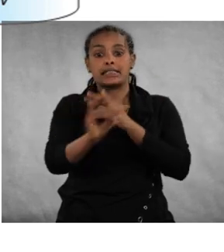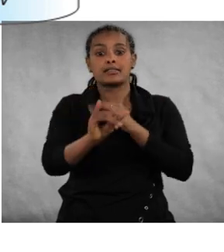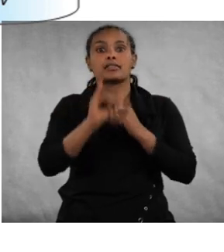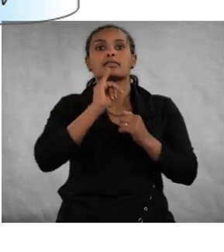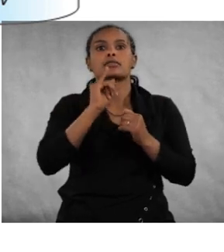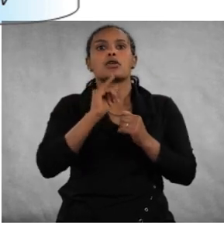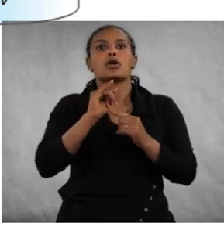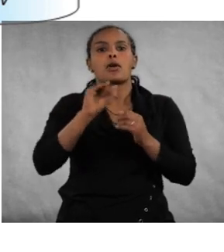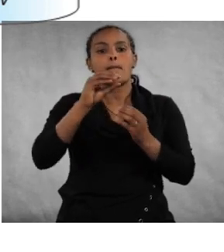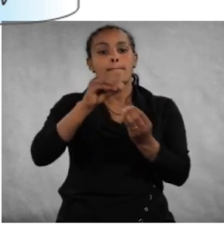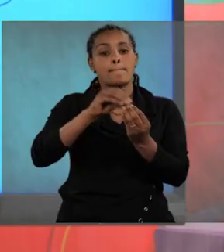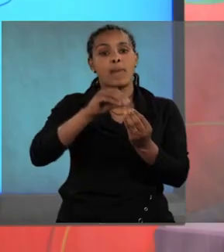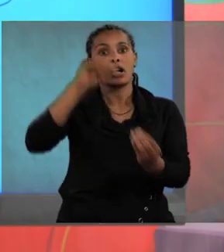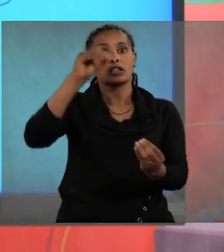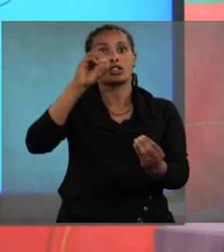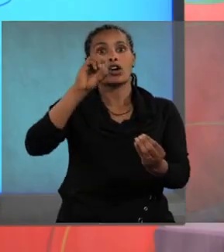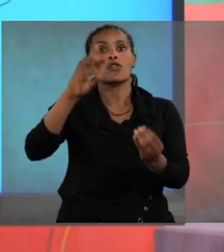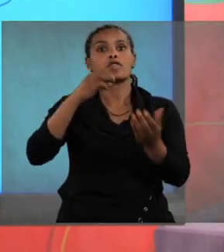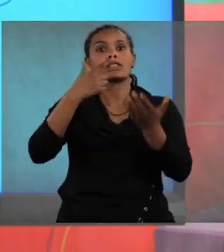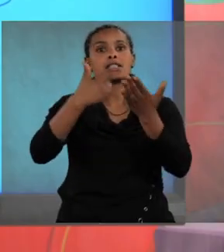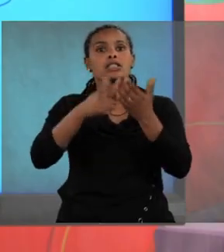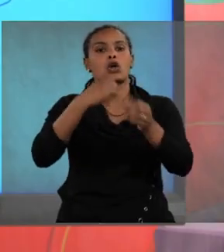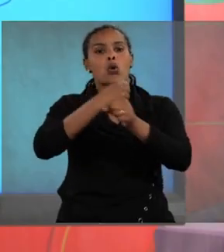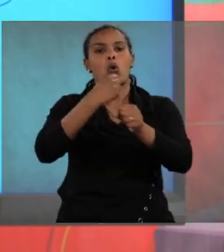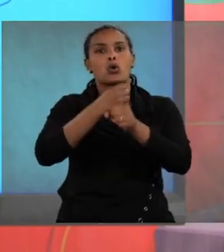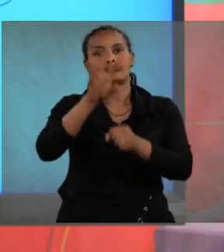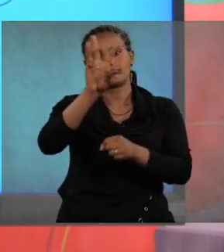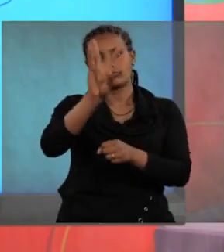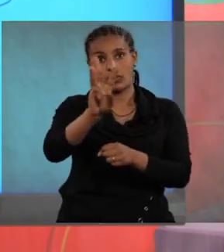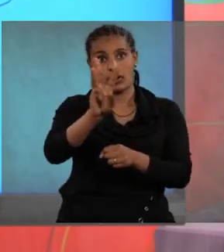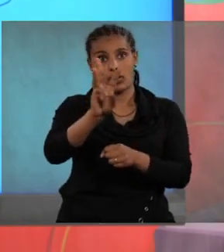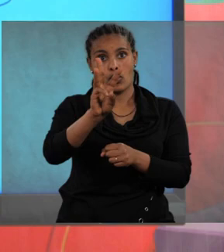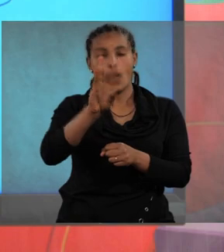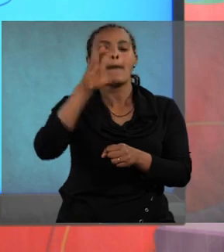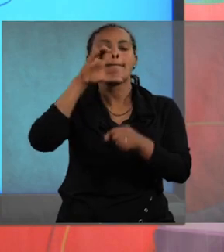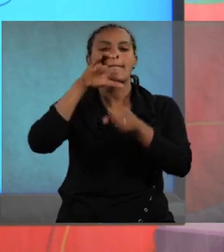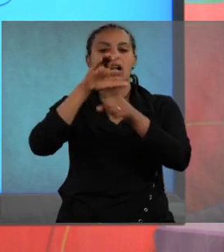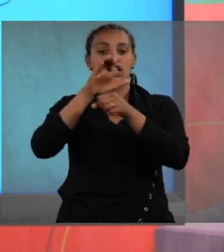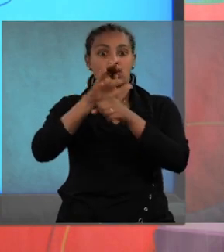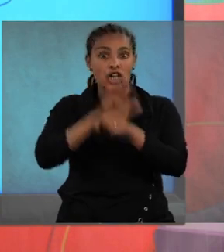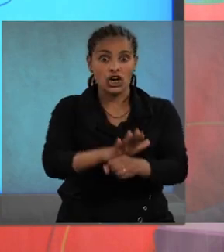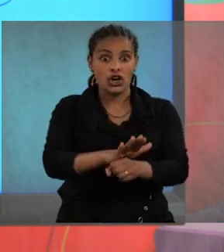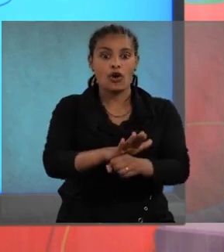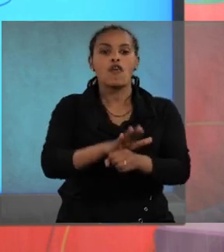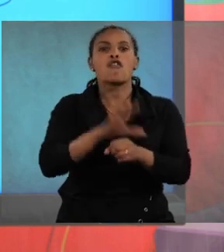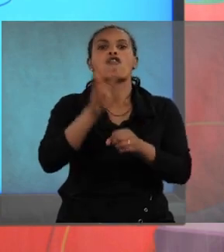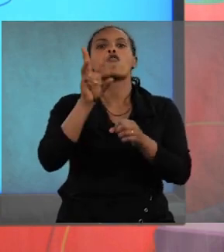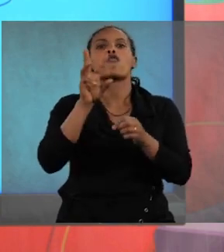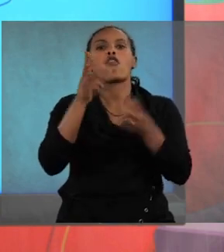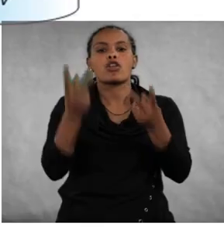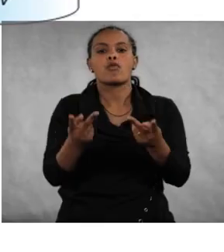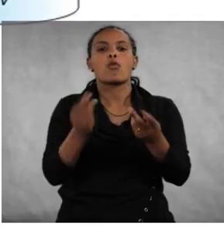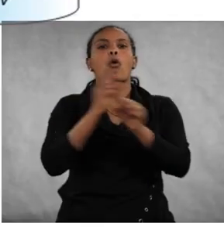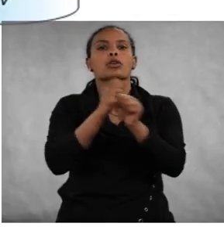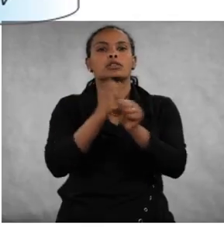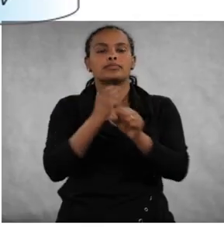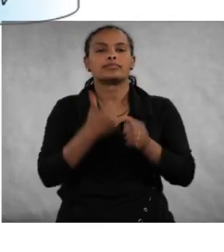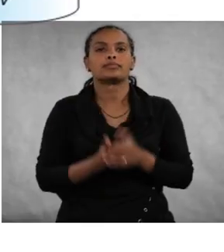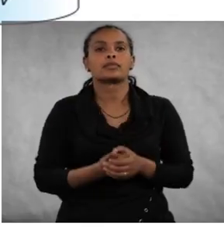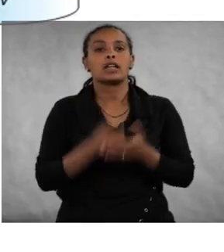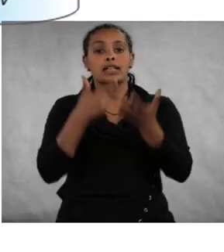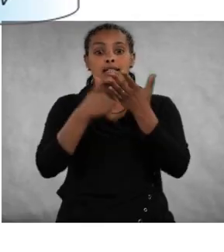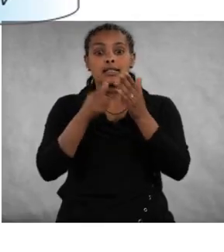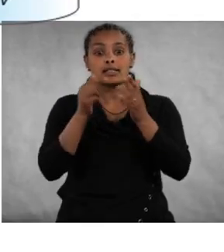is the magnitude of this work, which is pressure volume work.